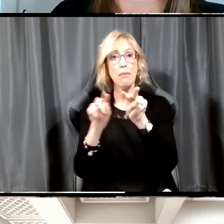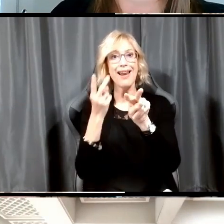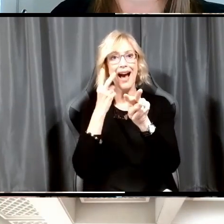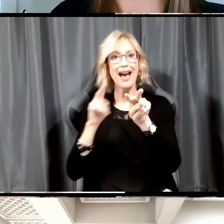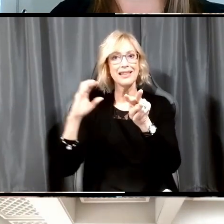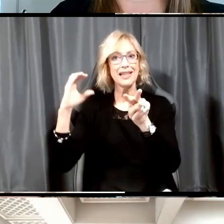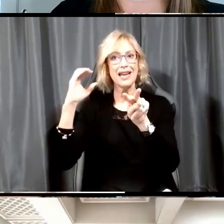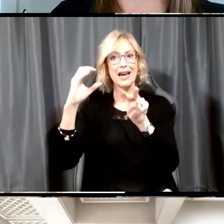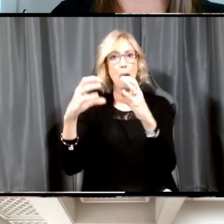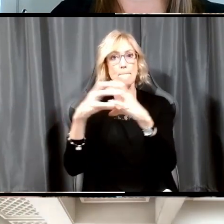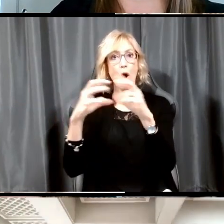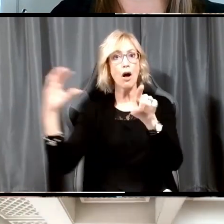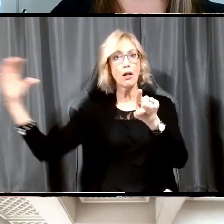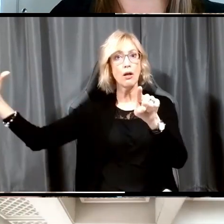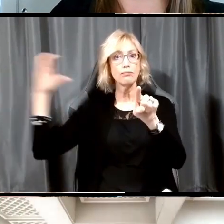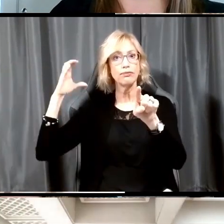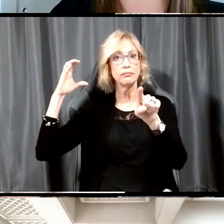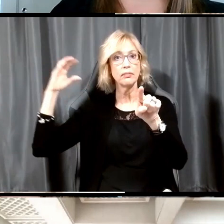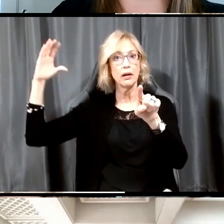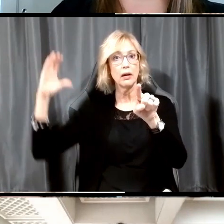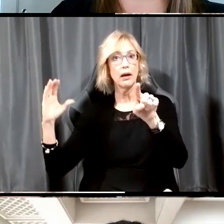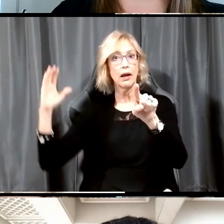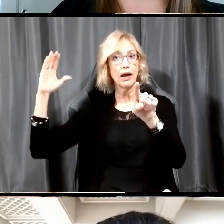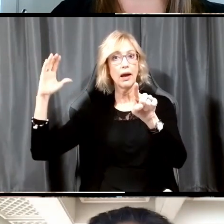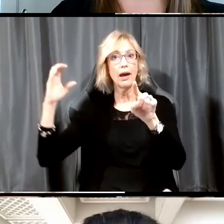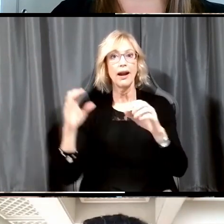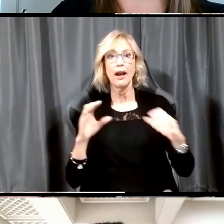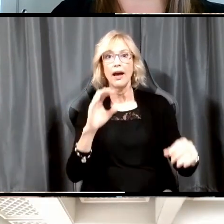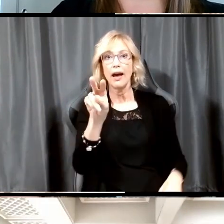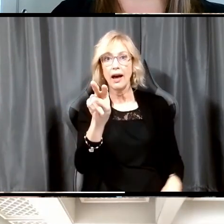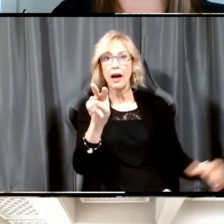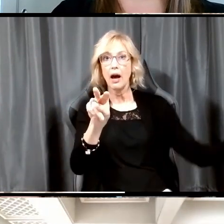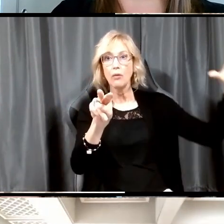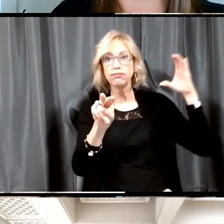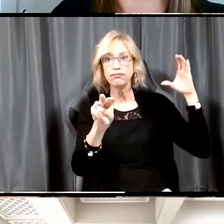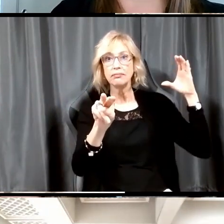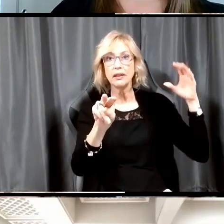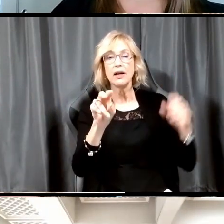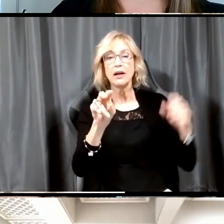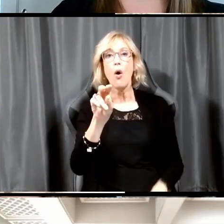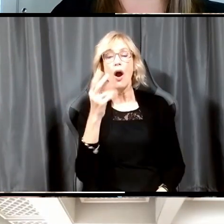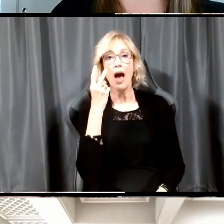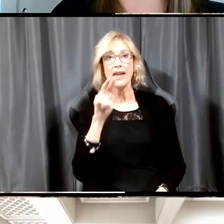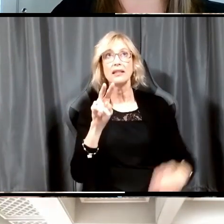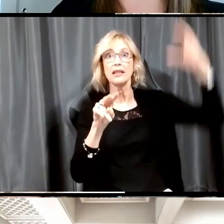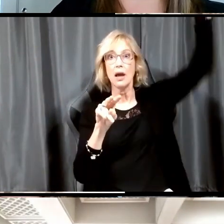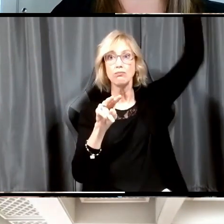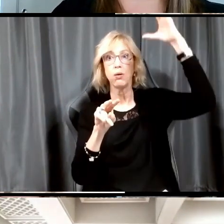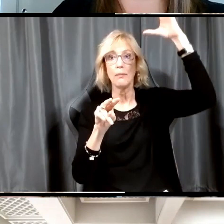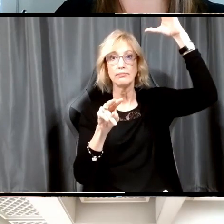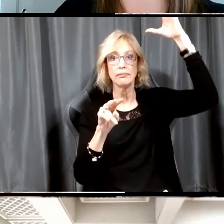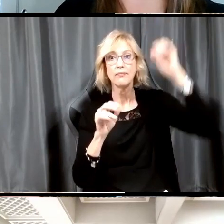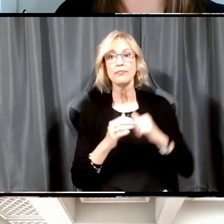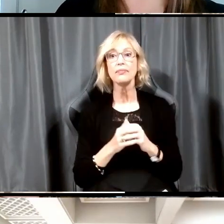objects coming from this without having to turn your head. Some students have difficulties looking at an object